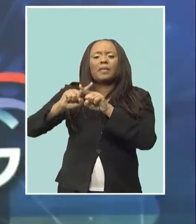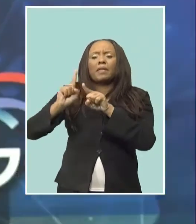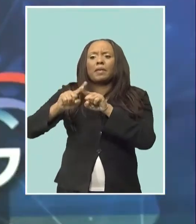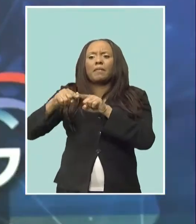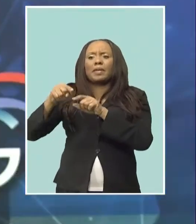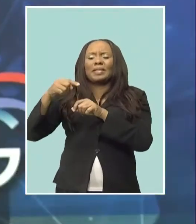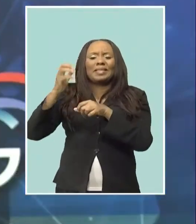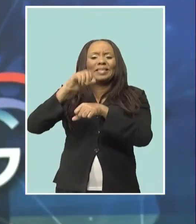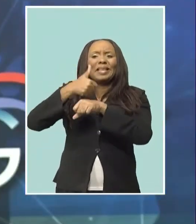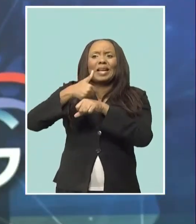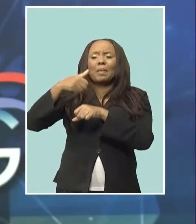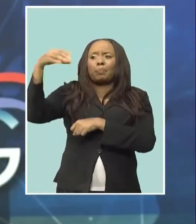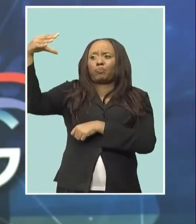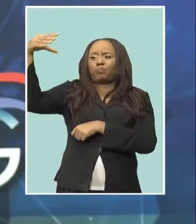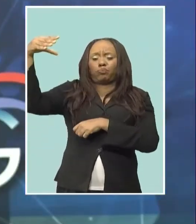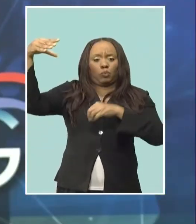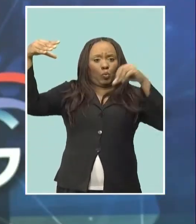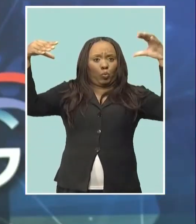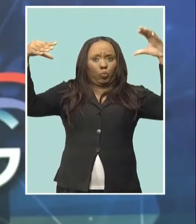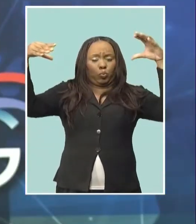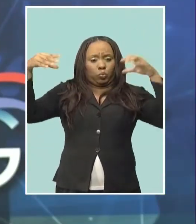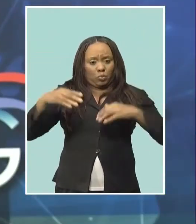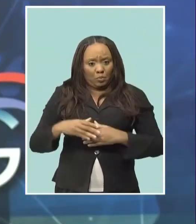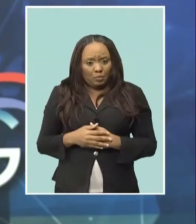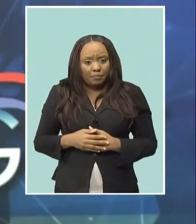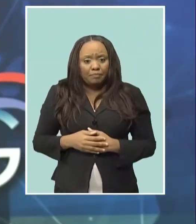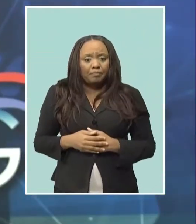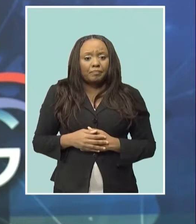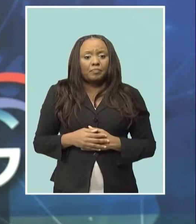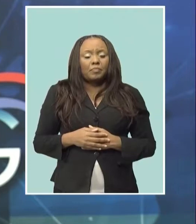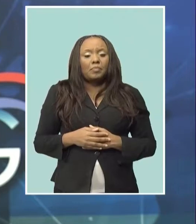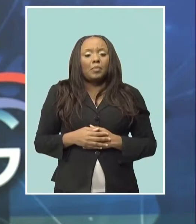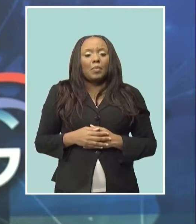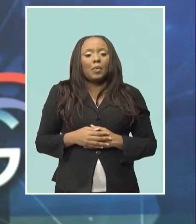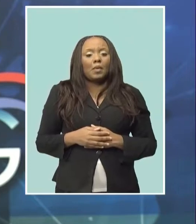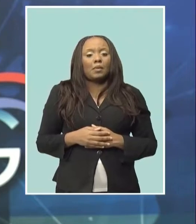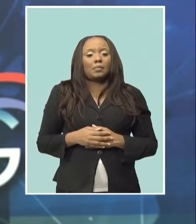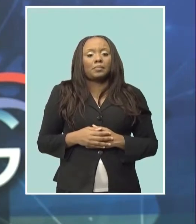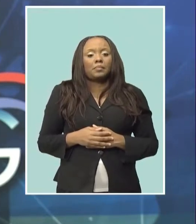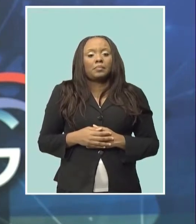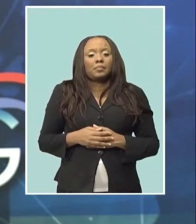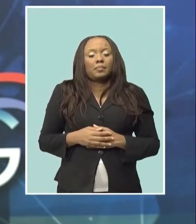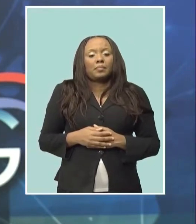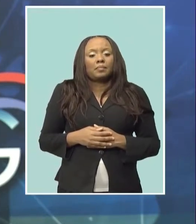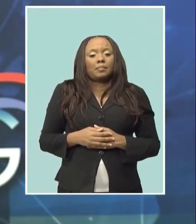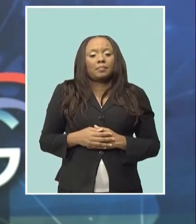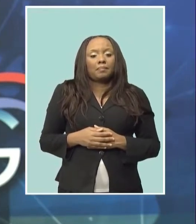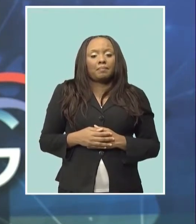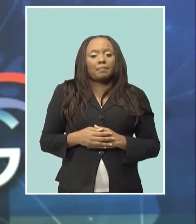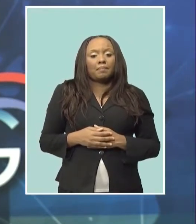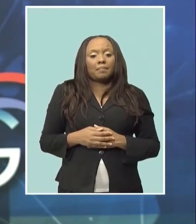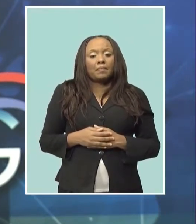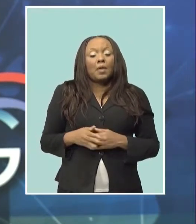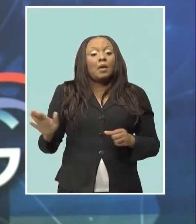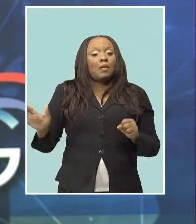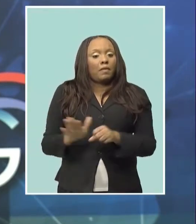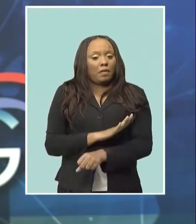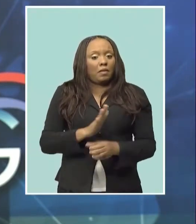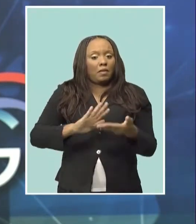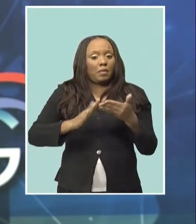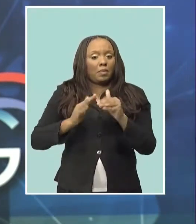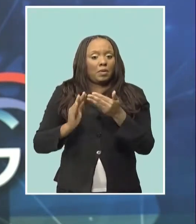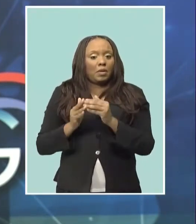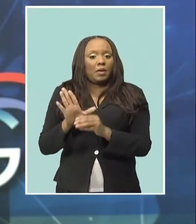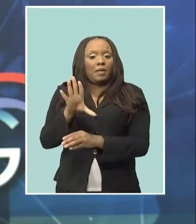News. A lack of full community participation has been identified by Minister of State in the Office of the Attorney General